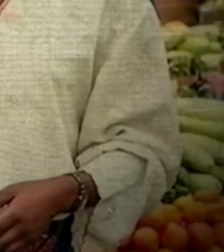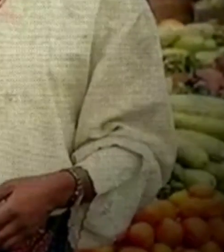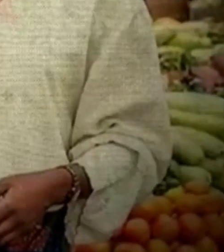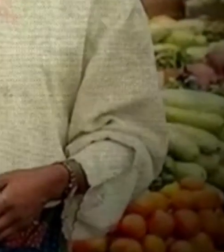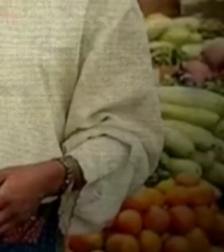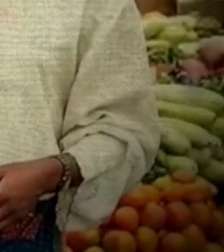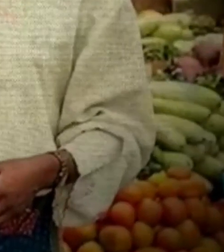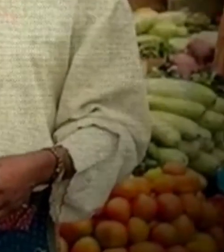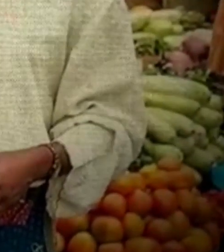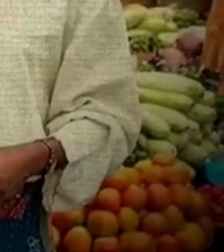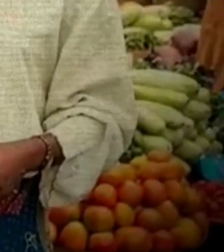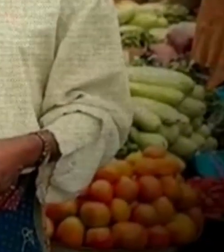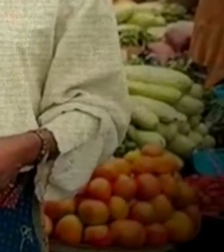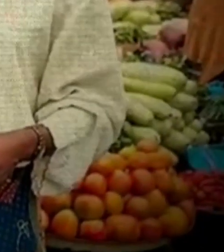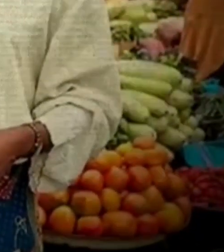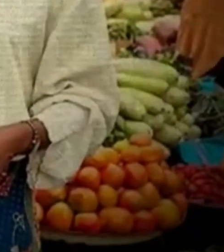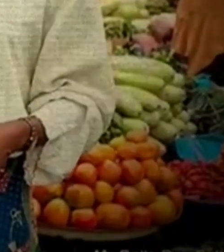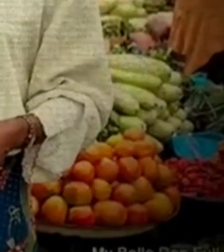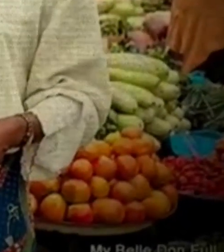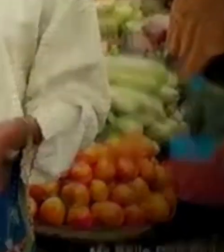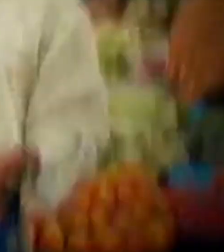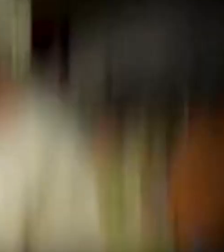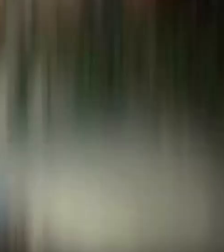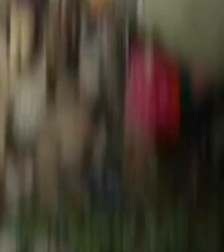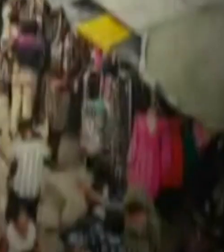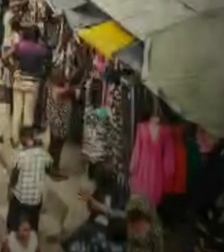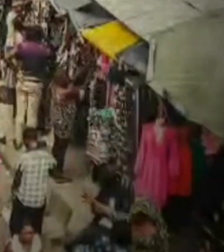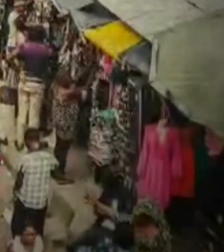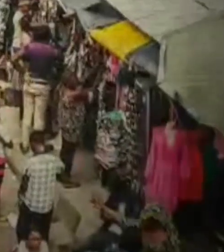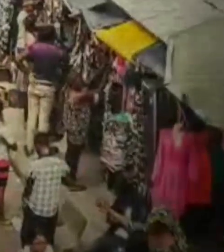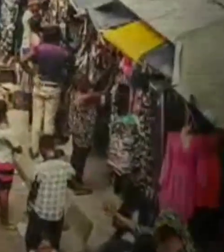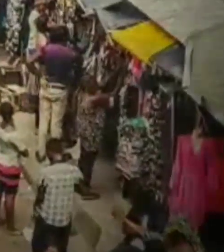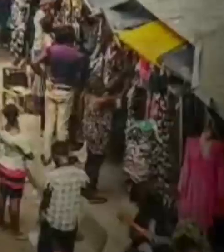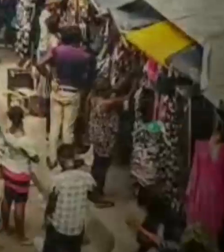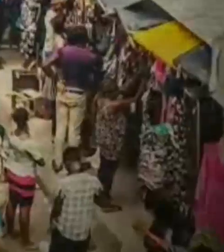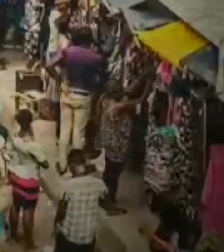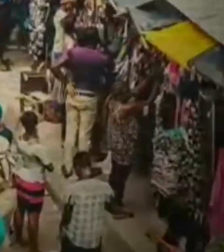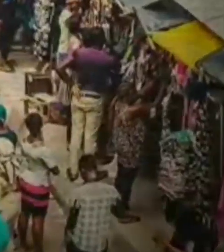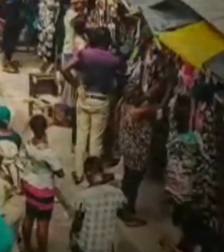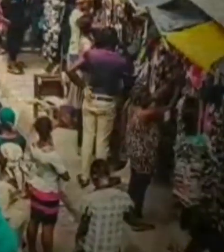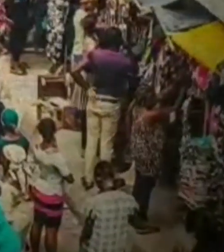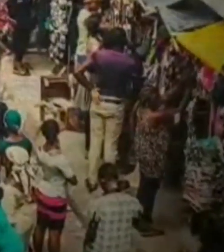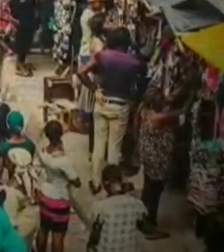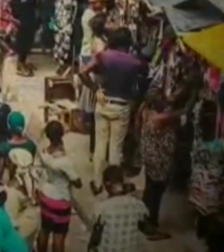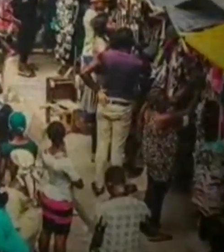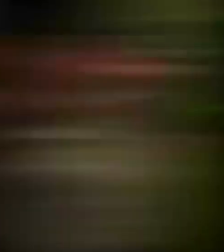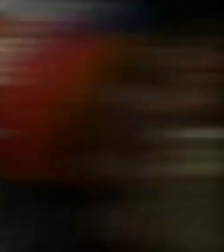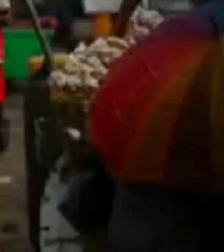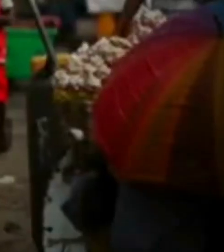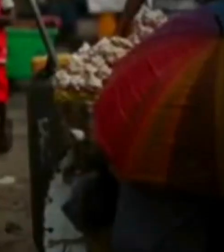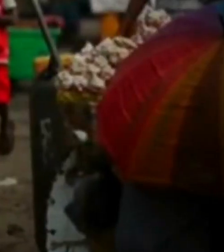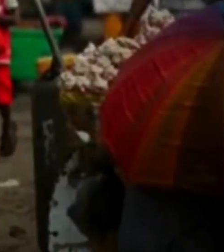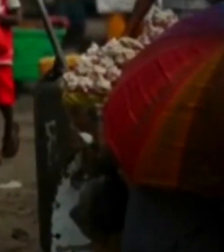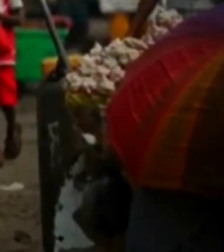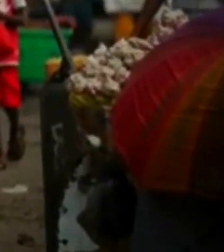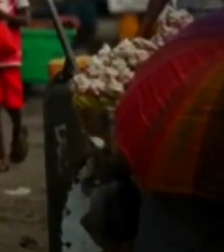danger. Remember that harming ordinary citizens who may not share our vision is not acceptable. Instead,